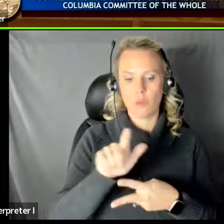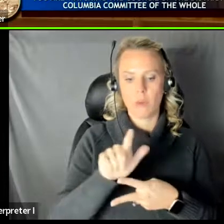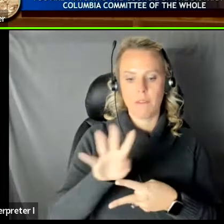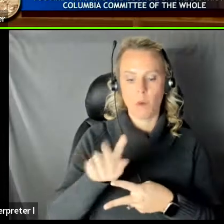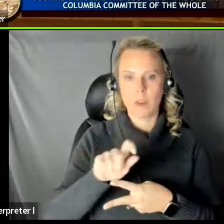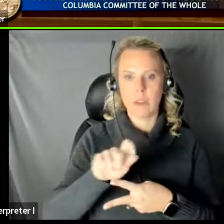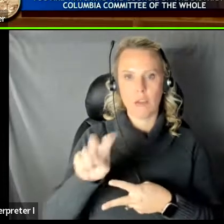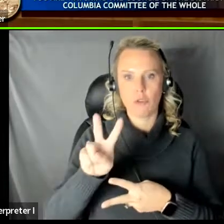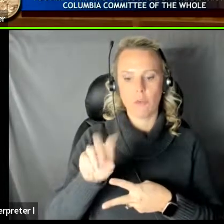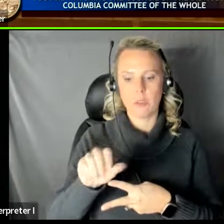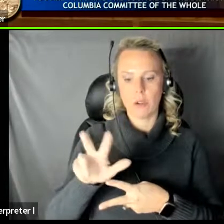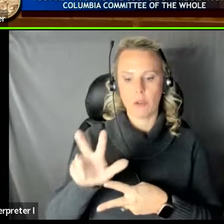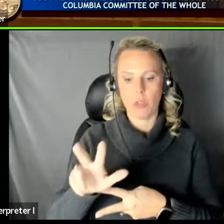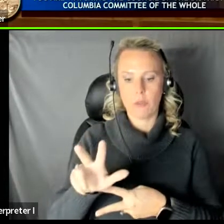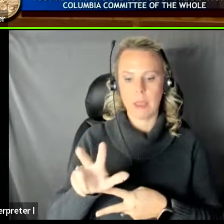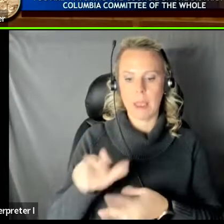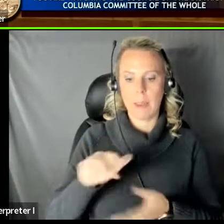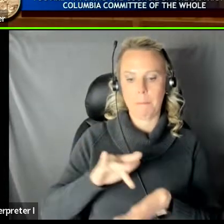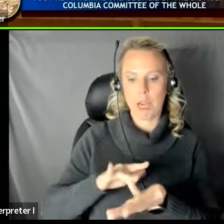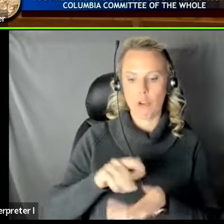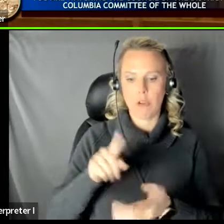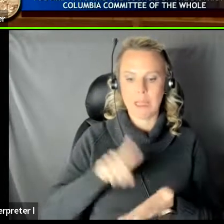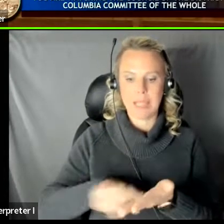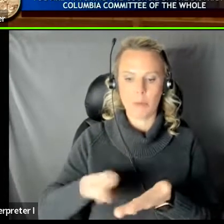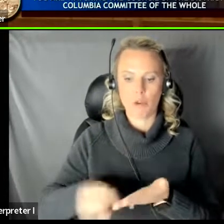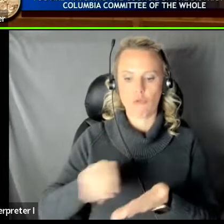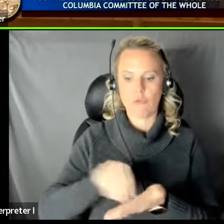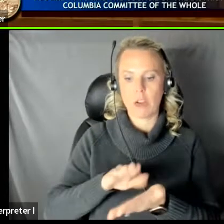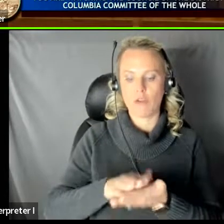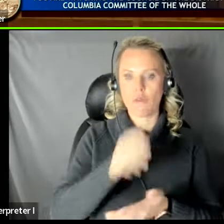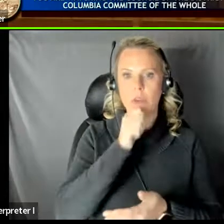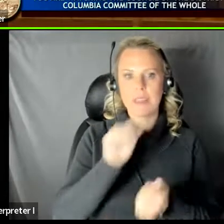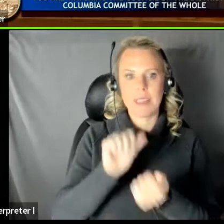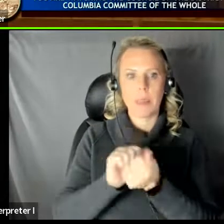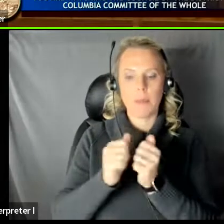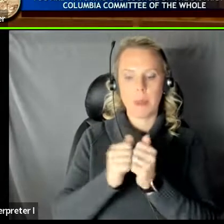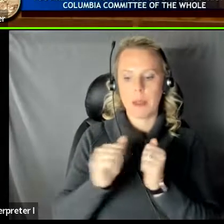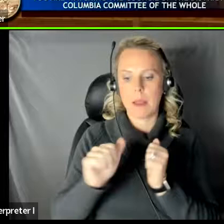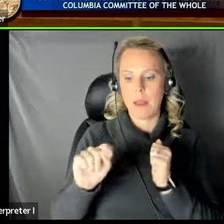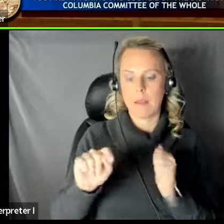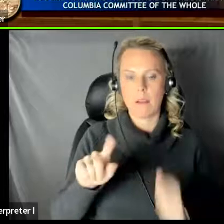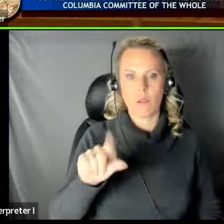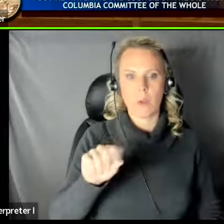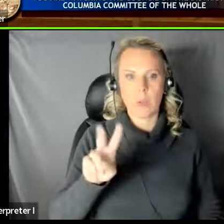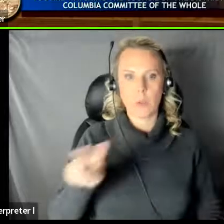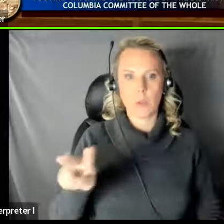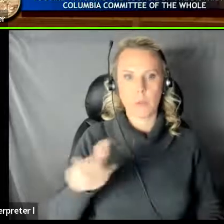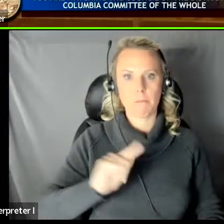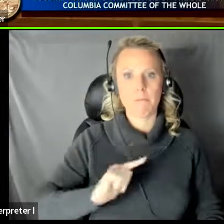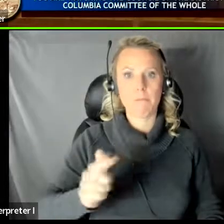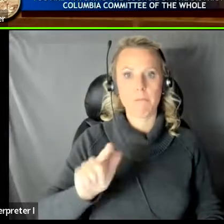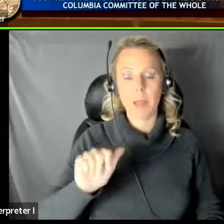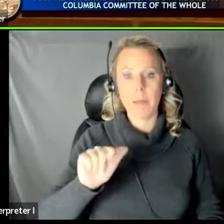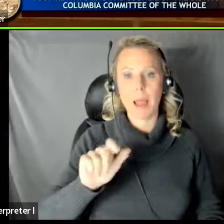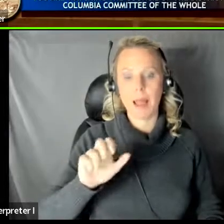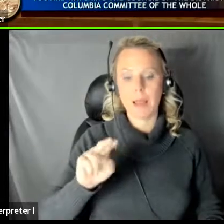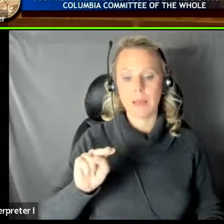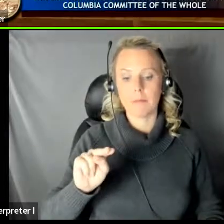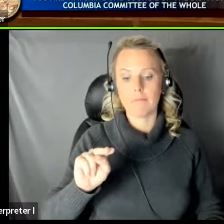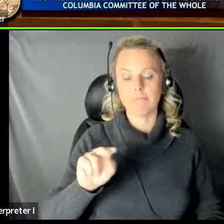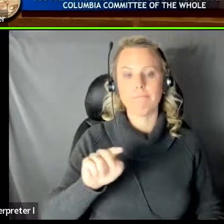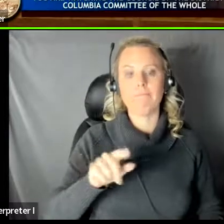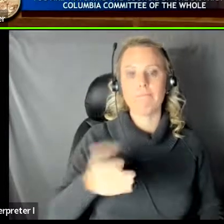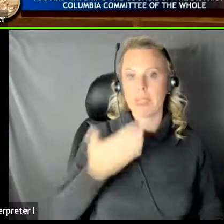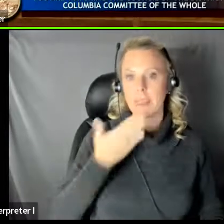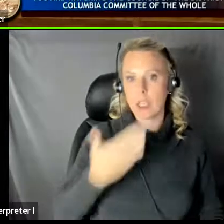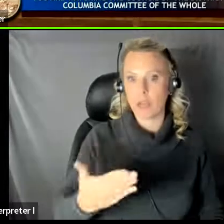Examiner Records Privacy Amendment Act of 2022. Mr. Allen. Thank you very much, Mr. Chairman. Bill 24-203,